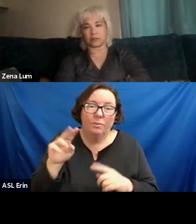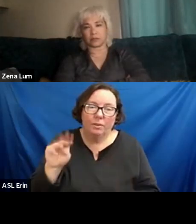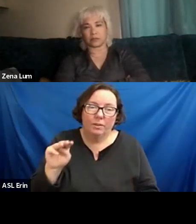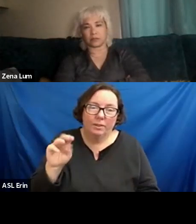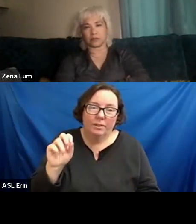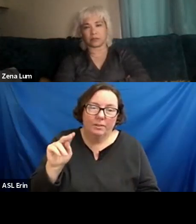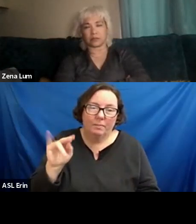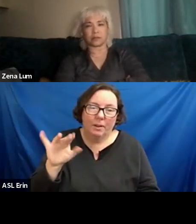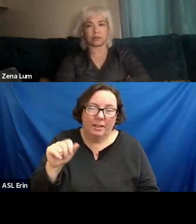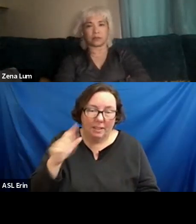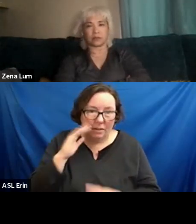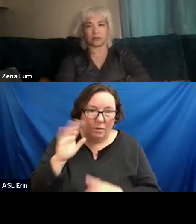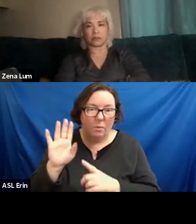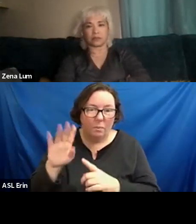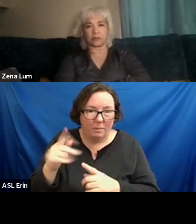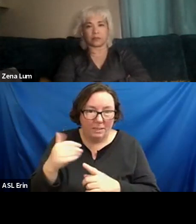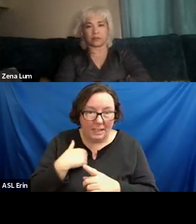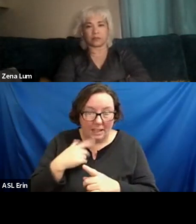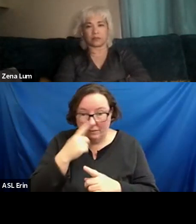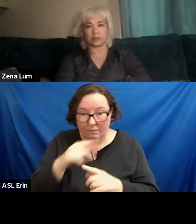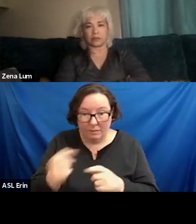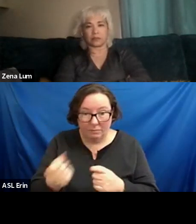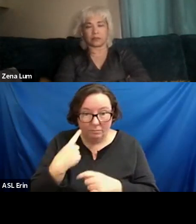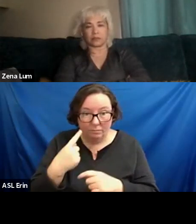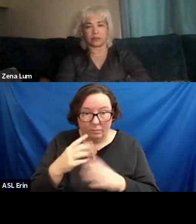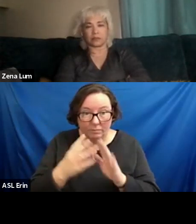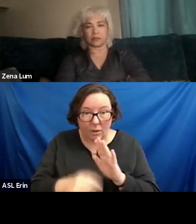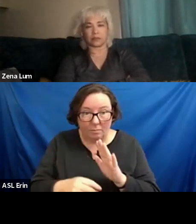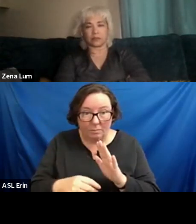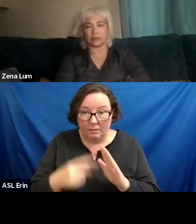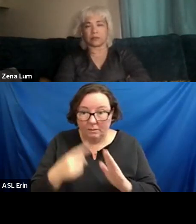has it. Is it possible to get that out to everyone?